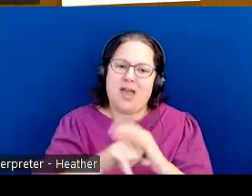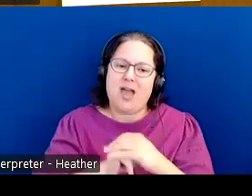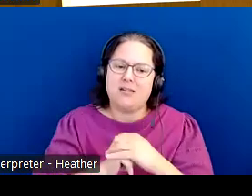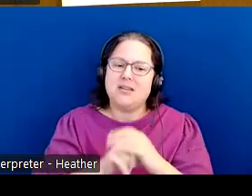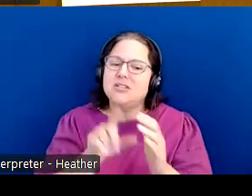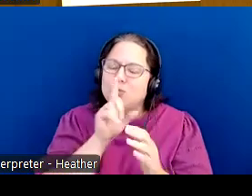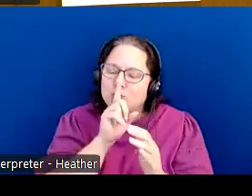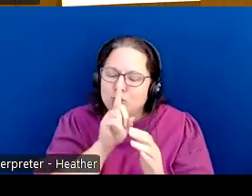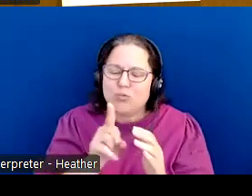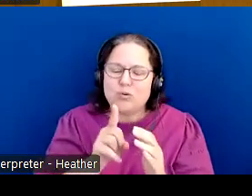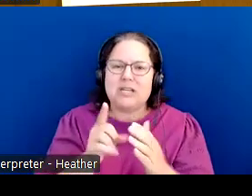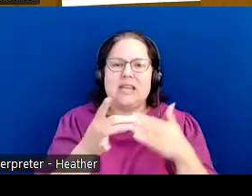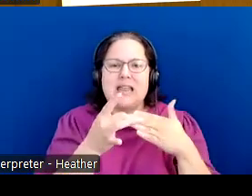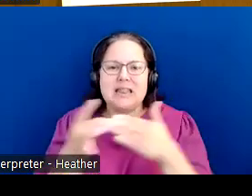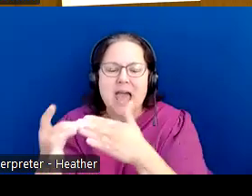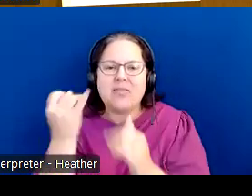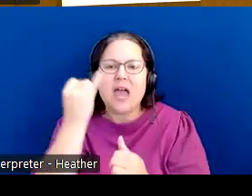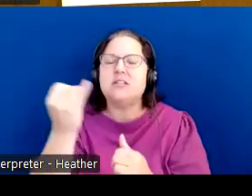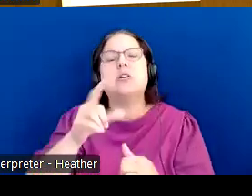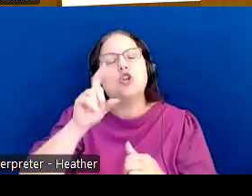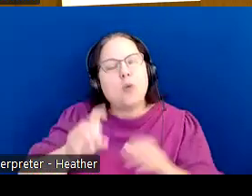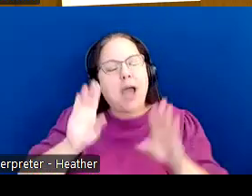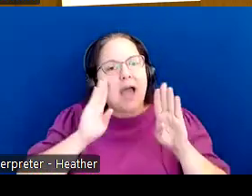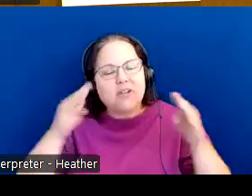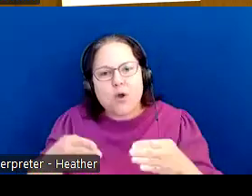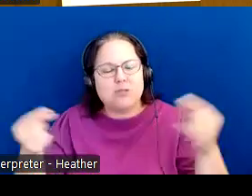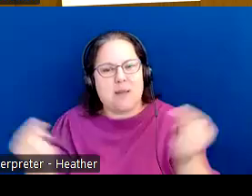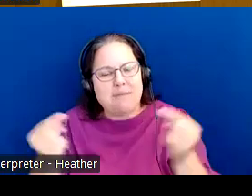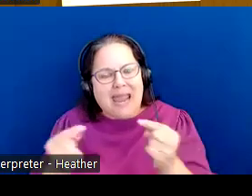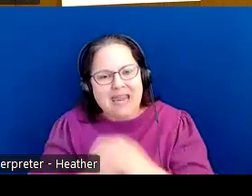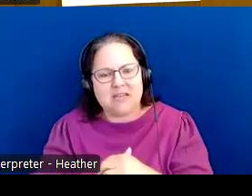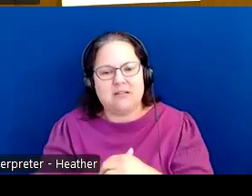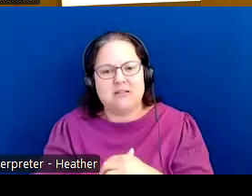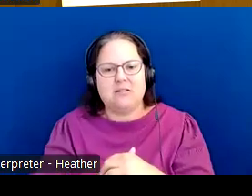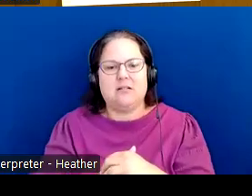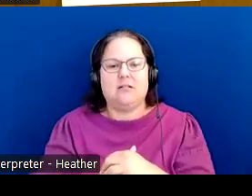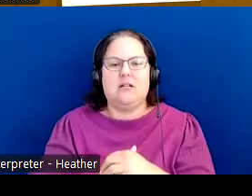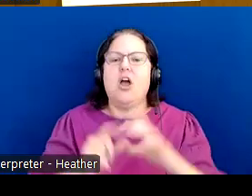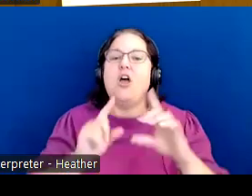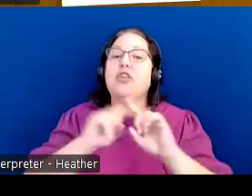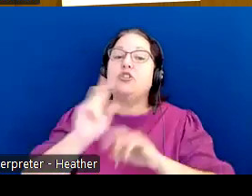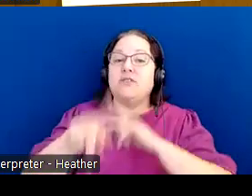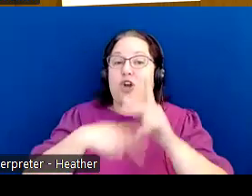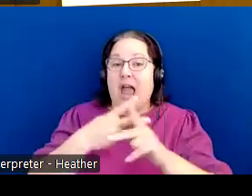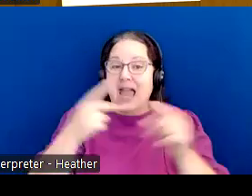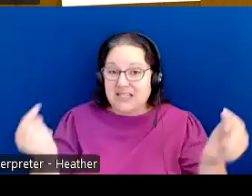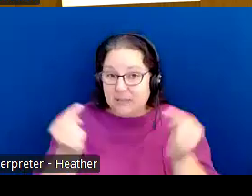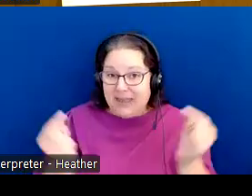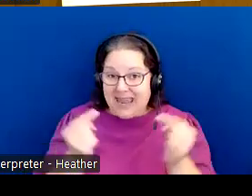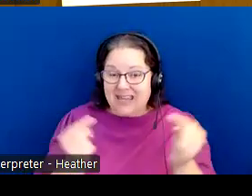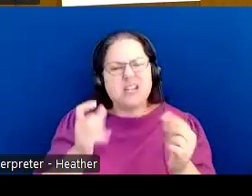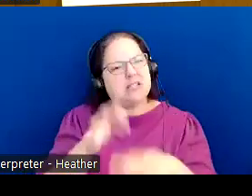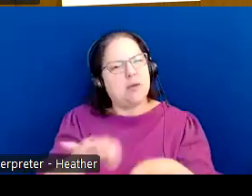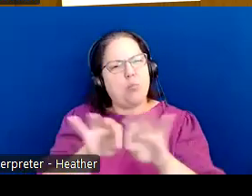of drive this idea now that we've got to focus on pain. So there's different types of burn pain, and it's important to recognize